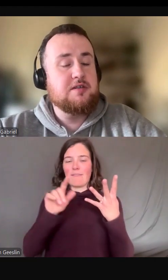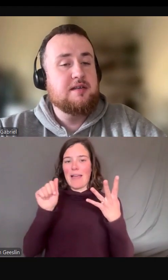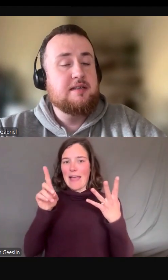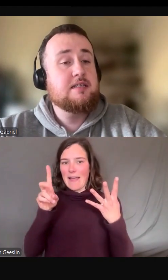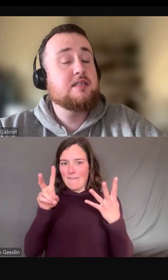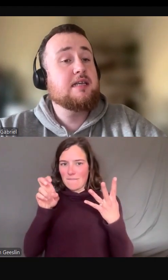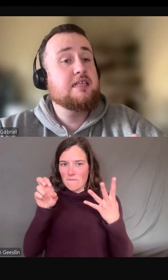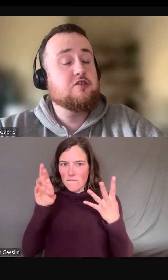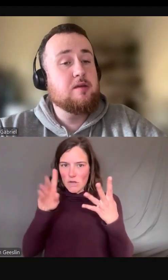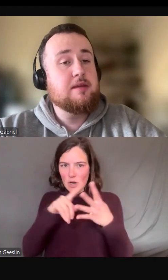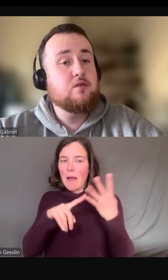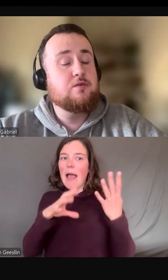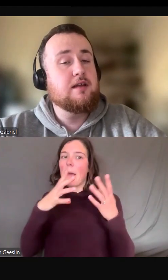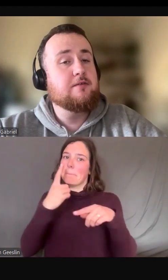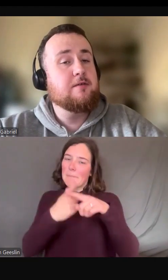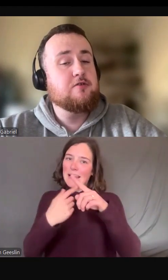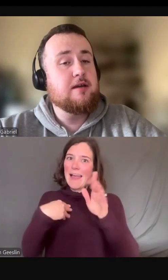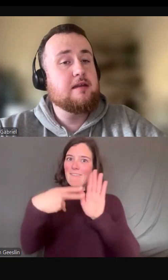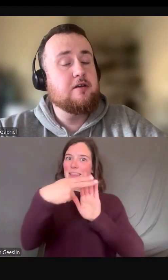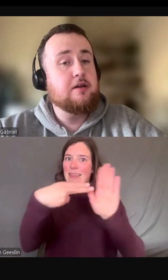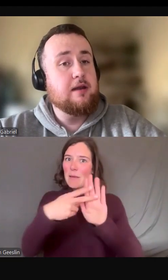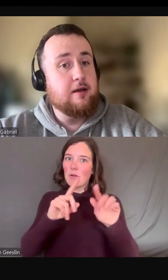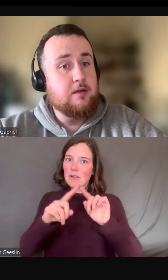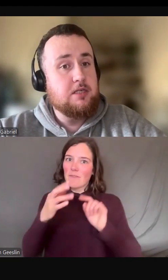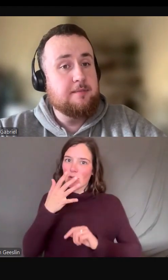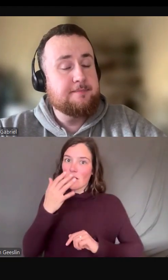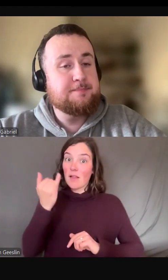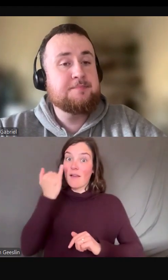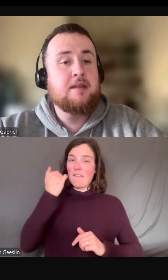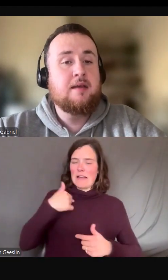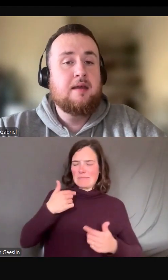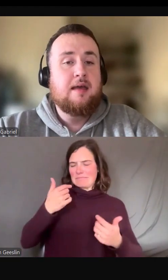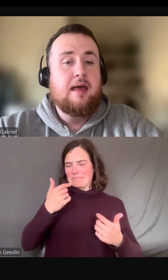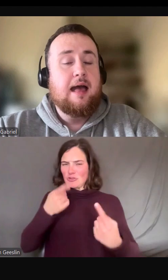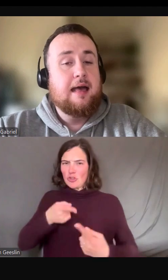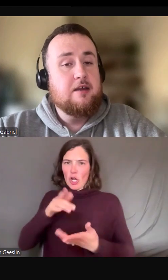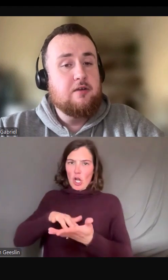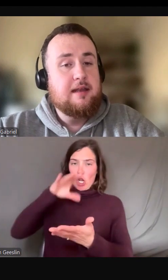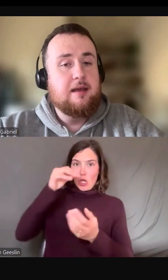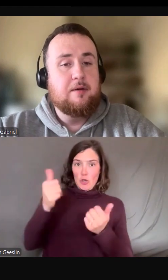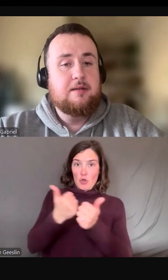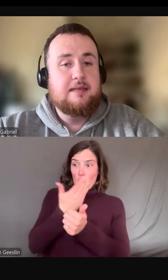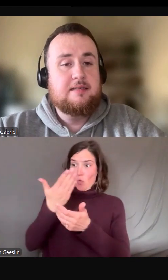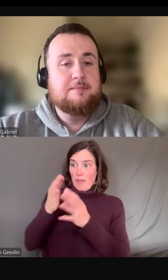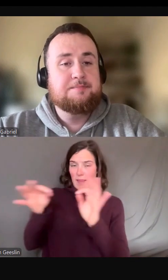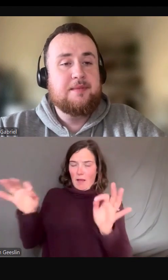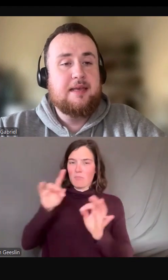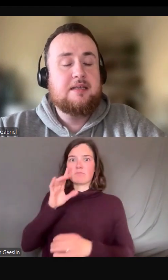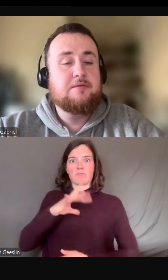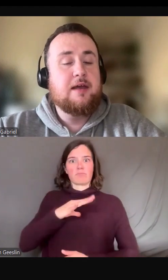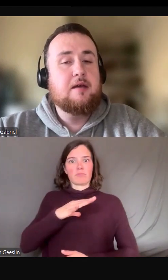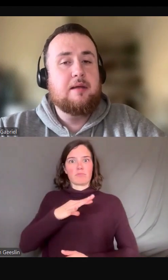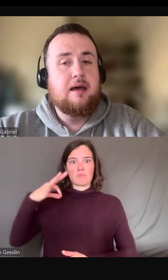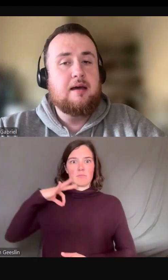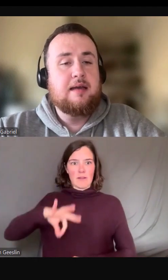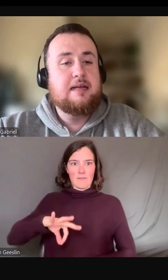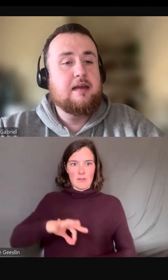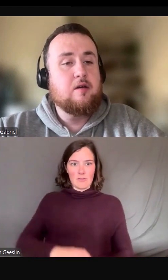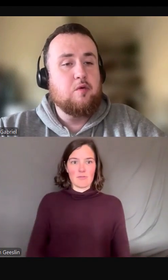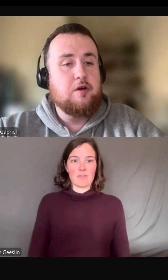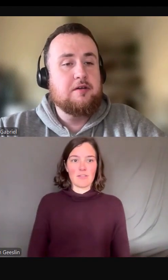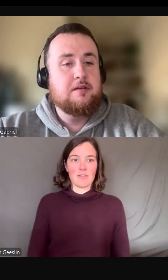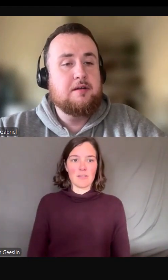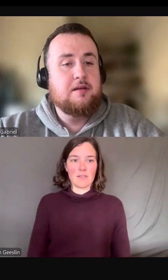colors. This is extremely useful if I'm trying to learn a new language. And a great thing about this is if I come along and